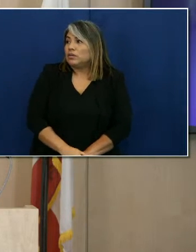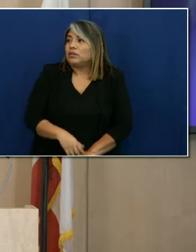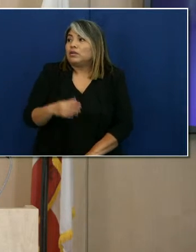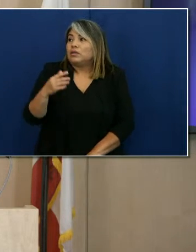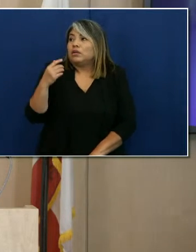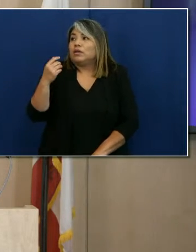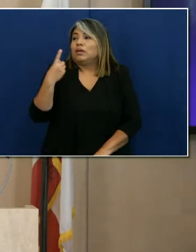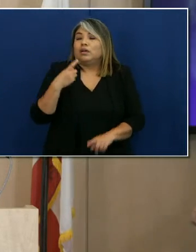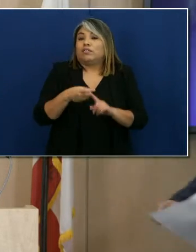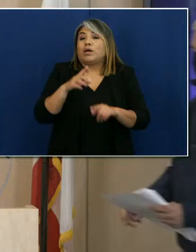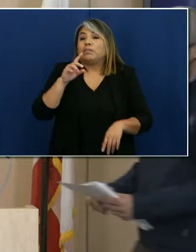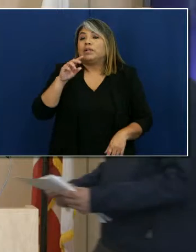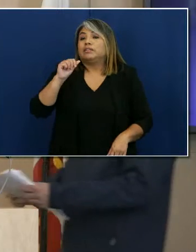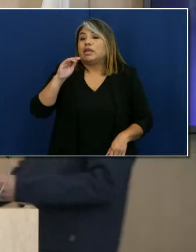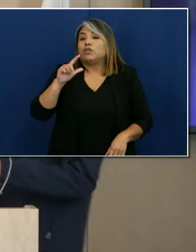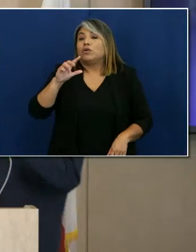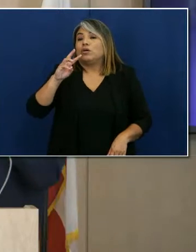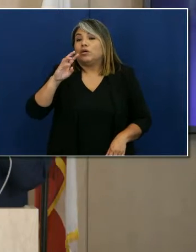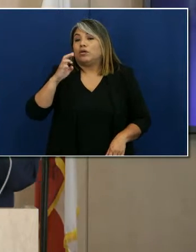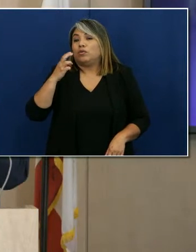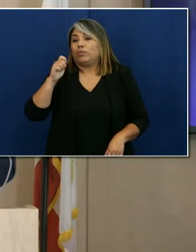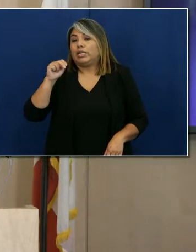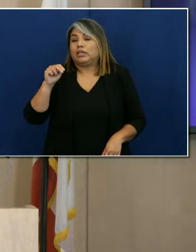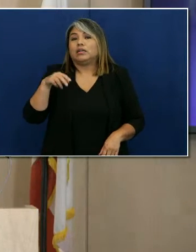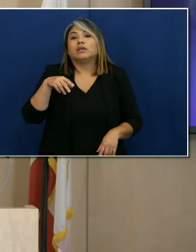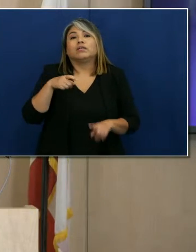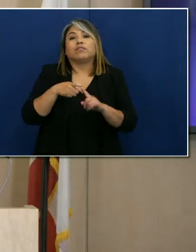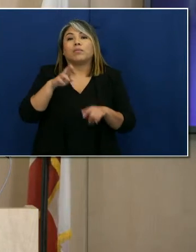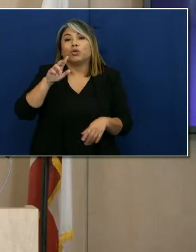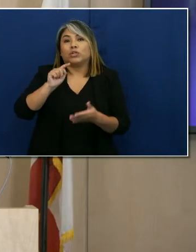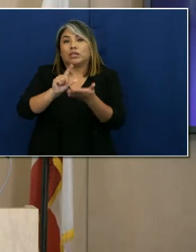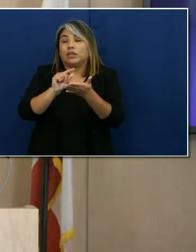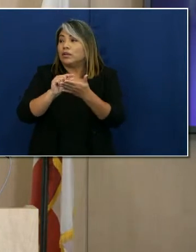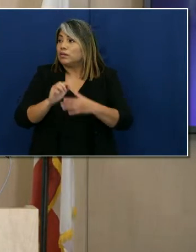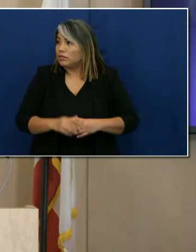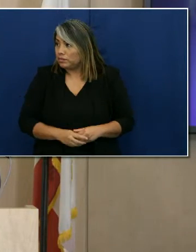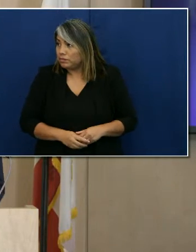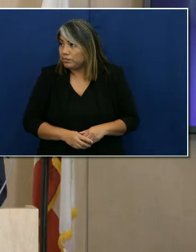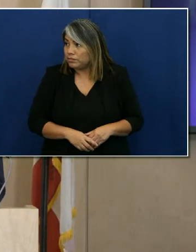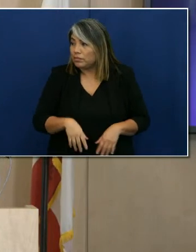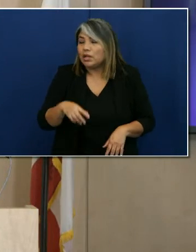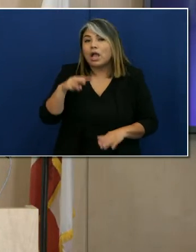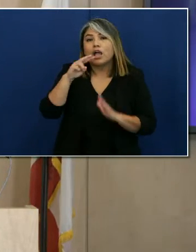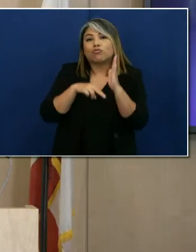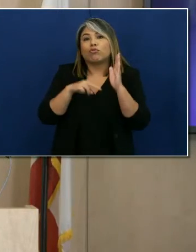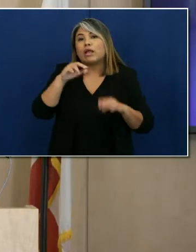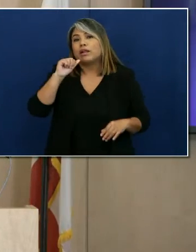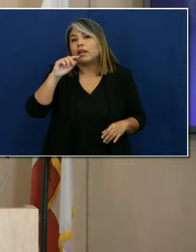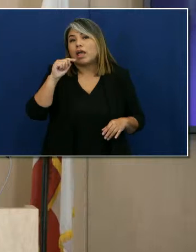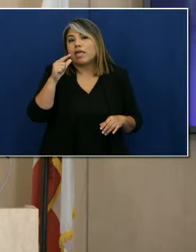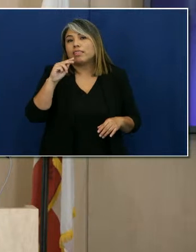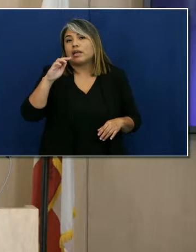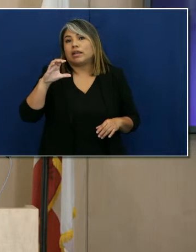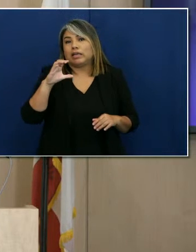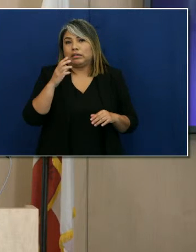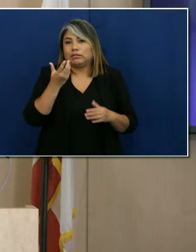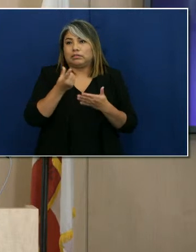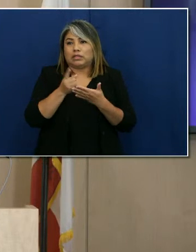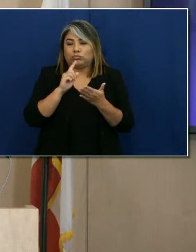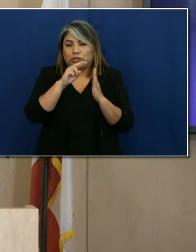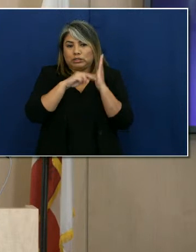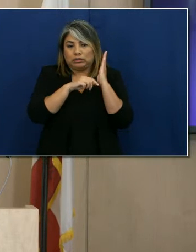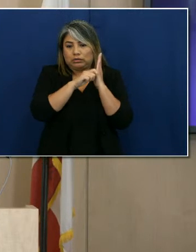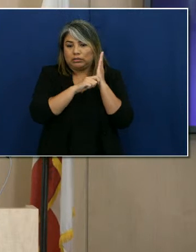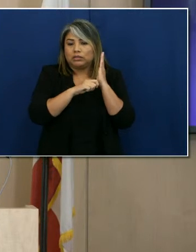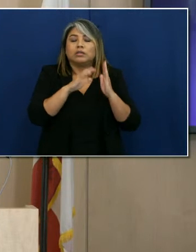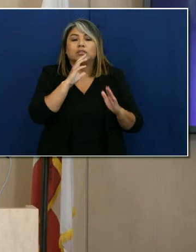is from Daniel Wheaton from the Union Tribune. An article in the Atlantic last week discussed another means of measuring